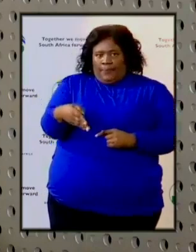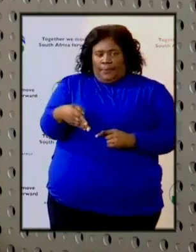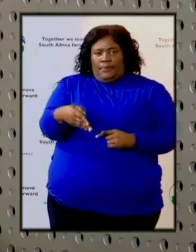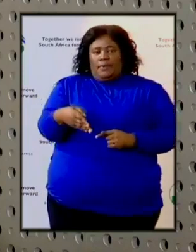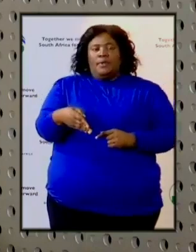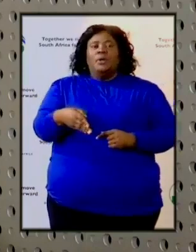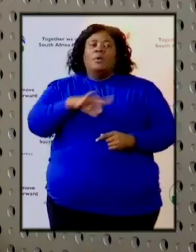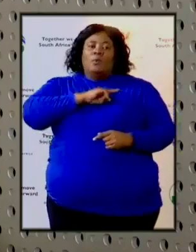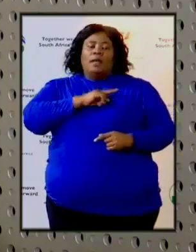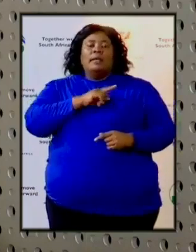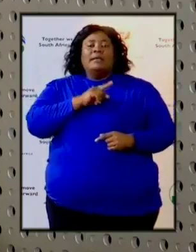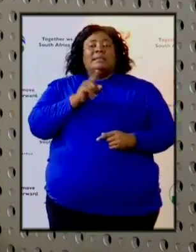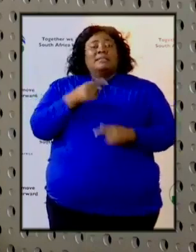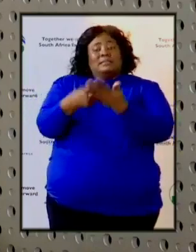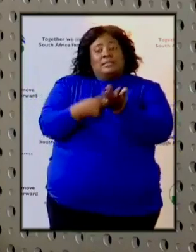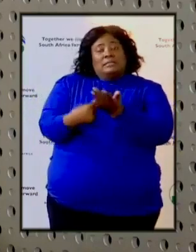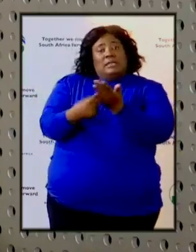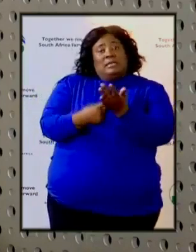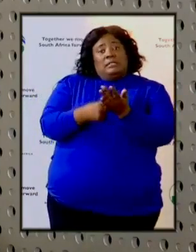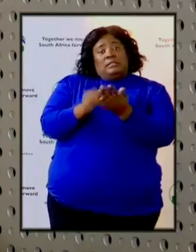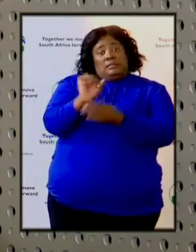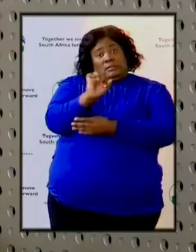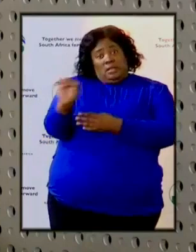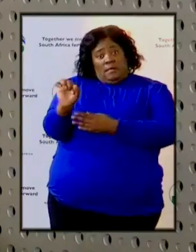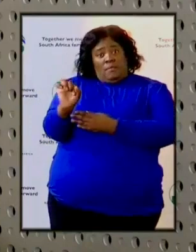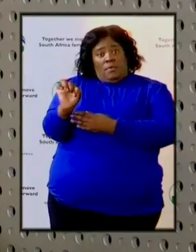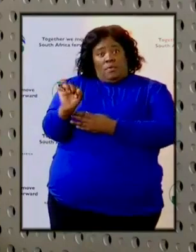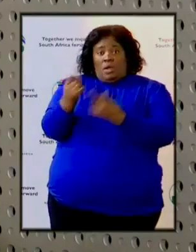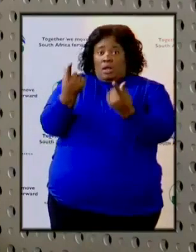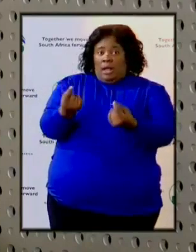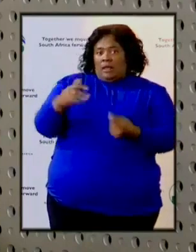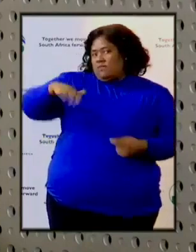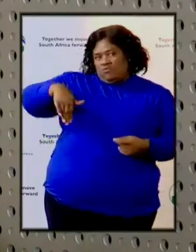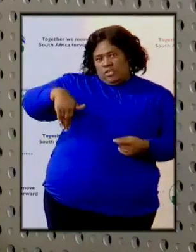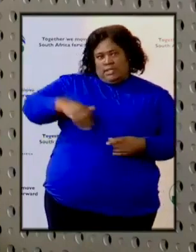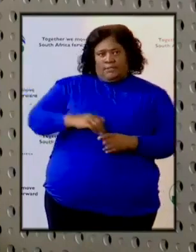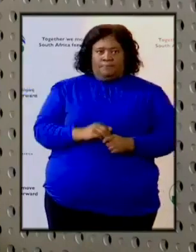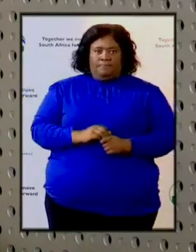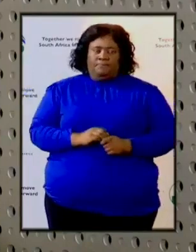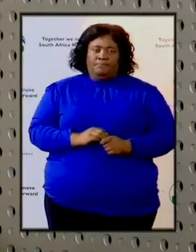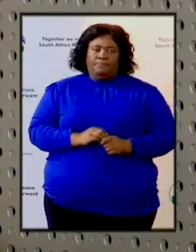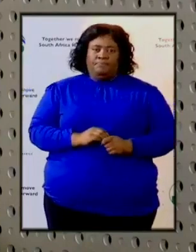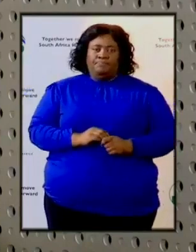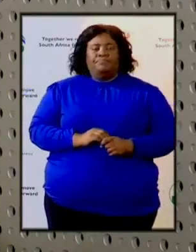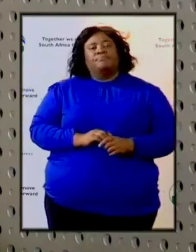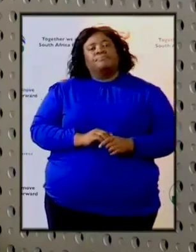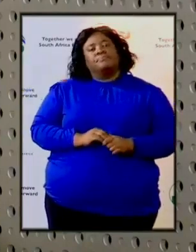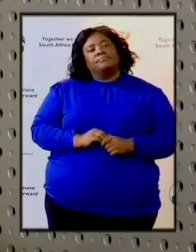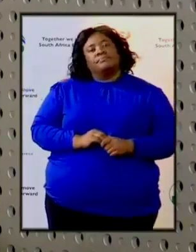that discussion that they need to do has not been completed.